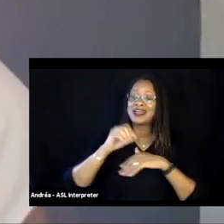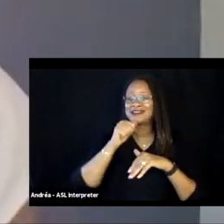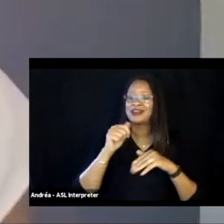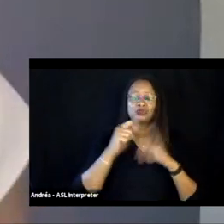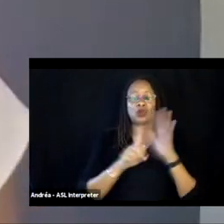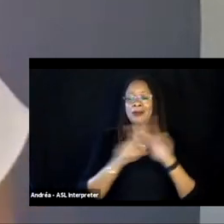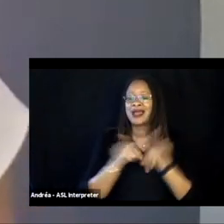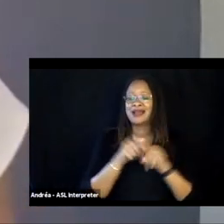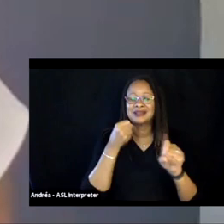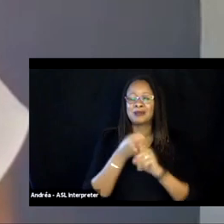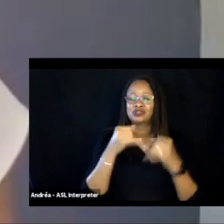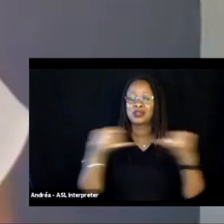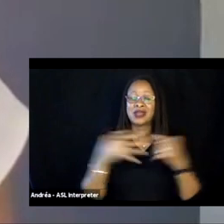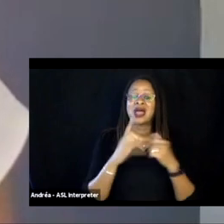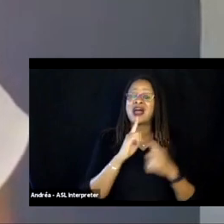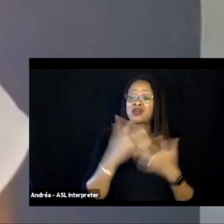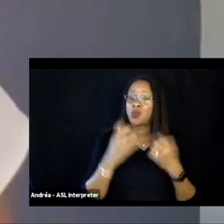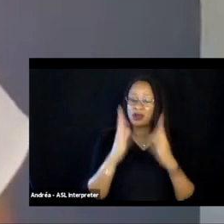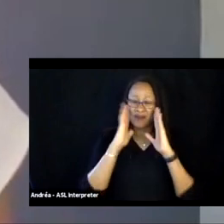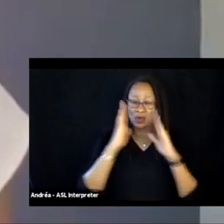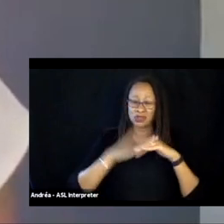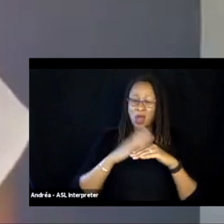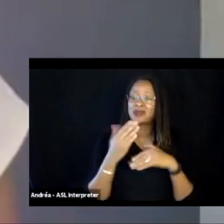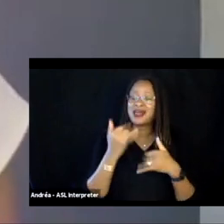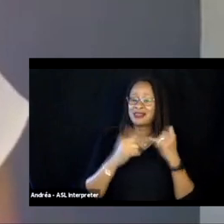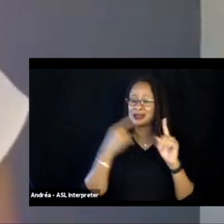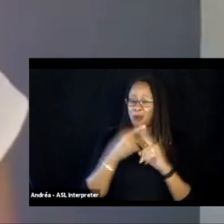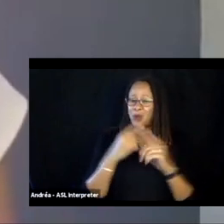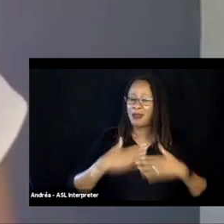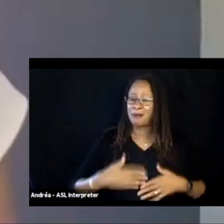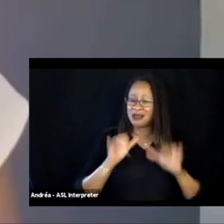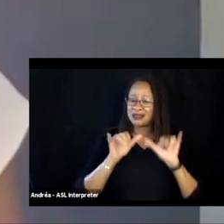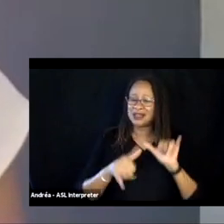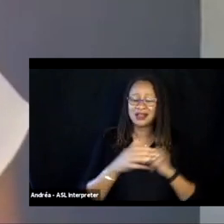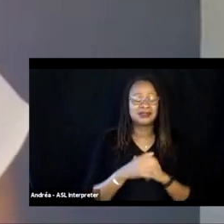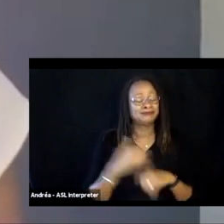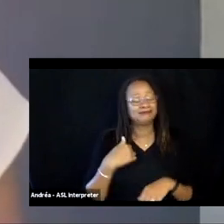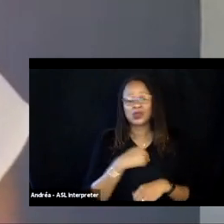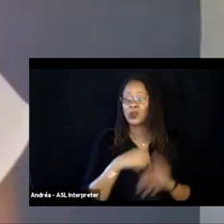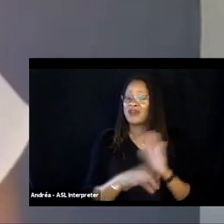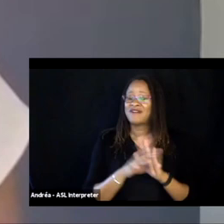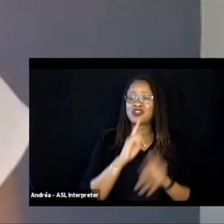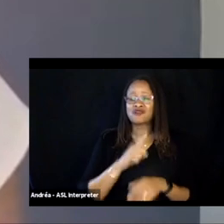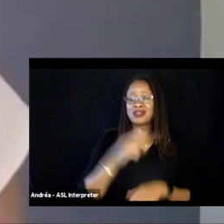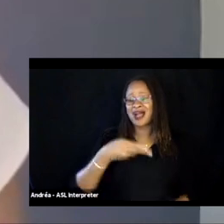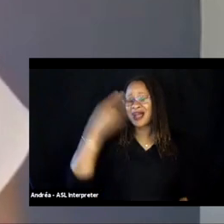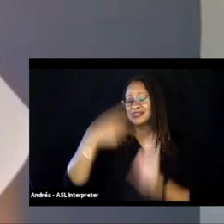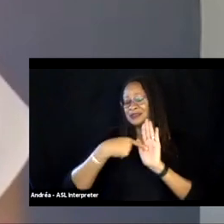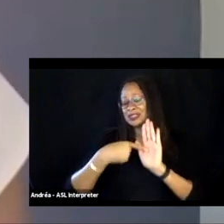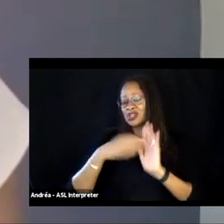punchline. I really want to focus on this last point of body size. We did find a really high depiction